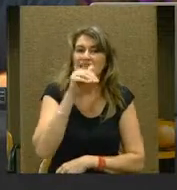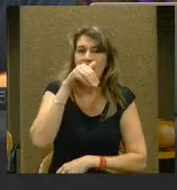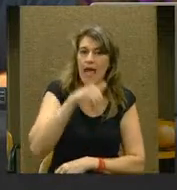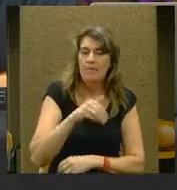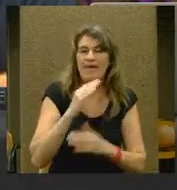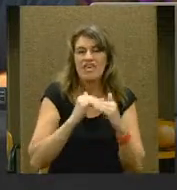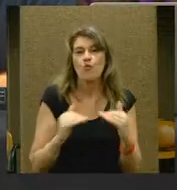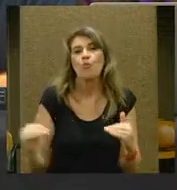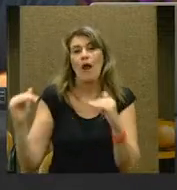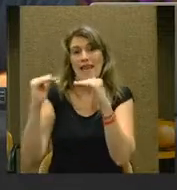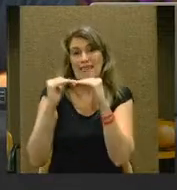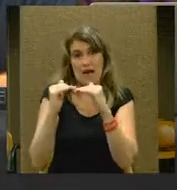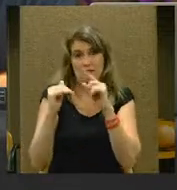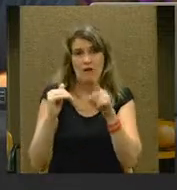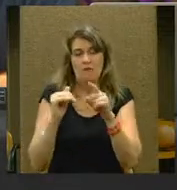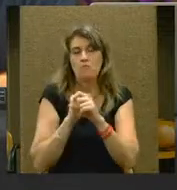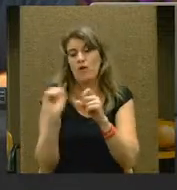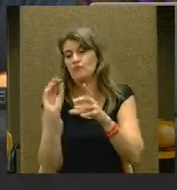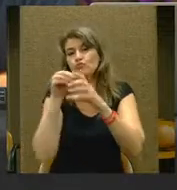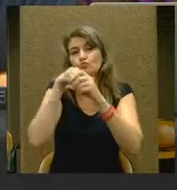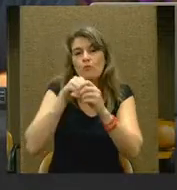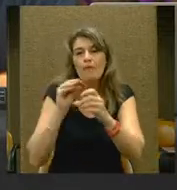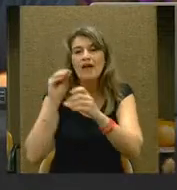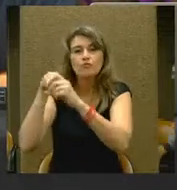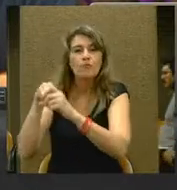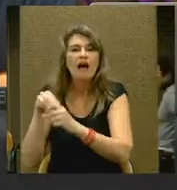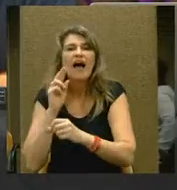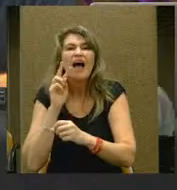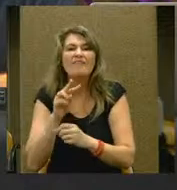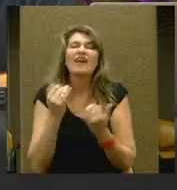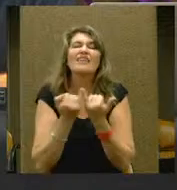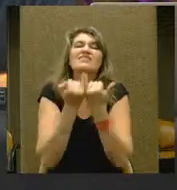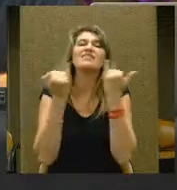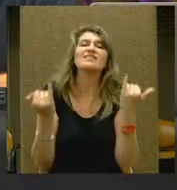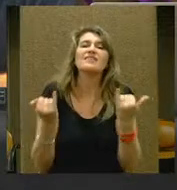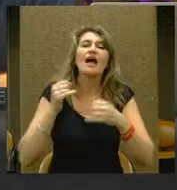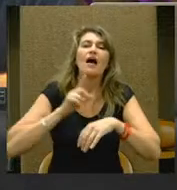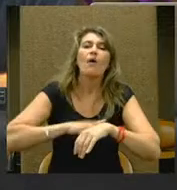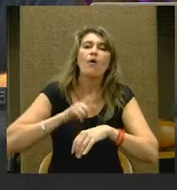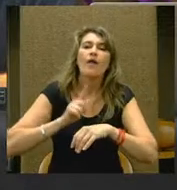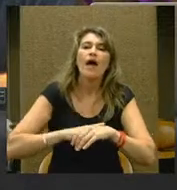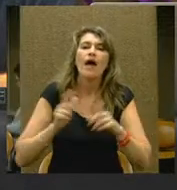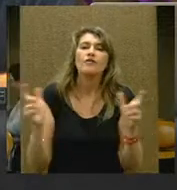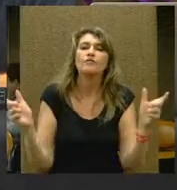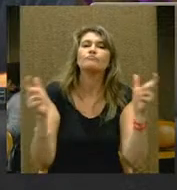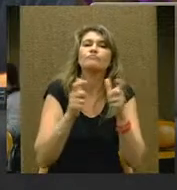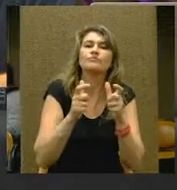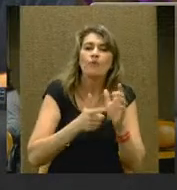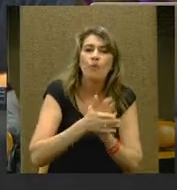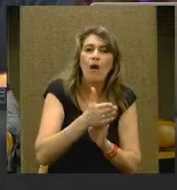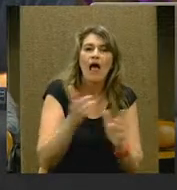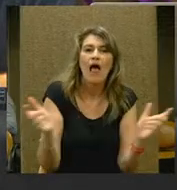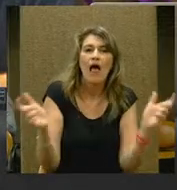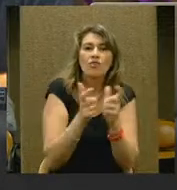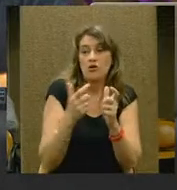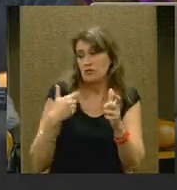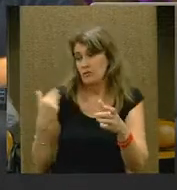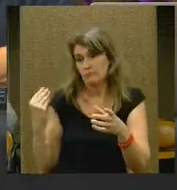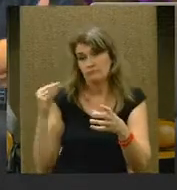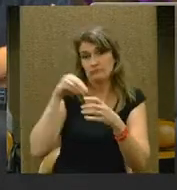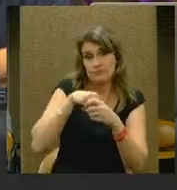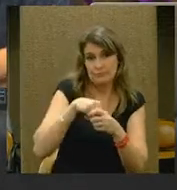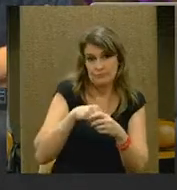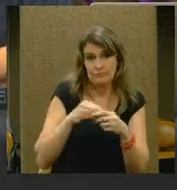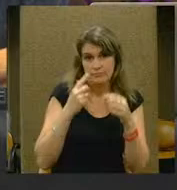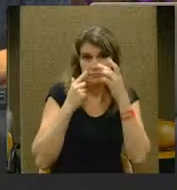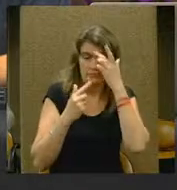social networks, you can add what dates these local councils meet and you